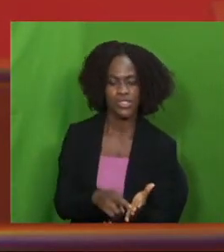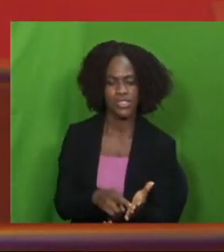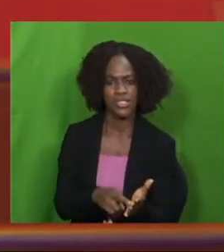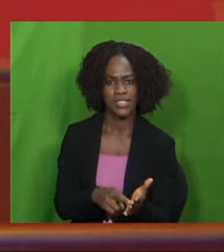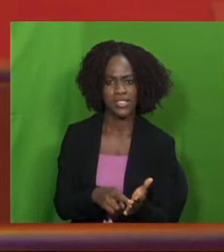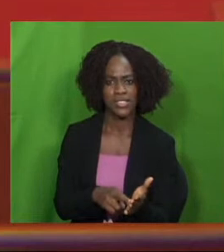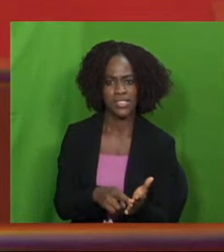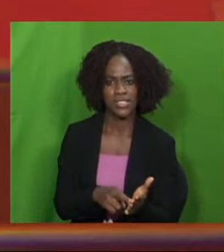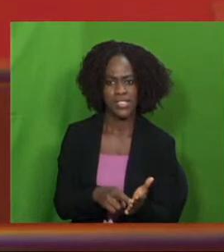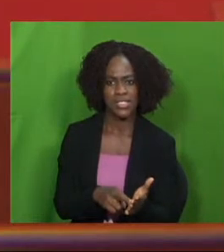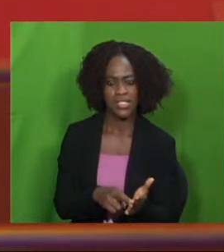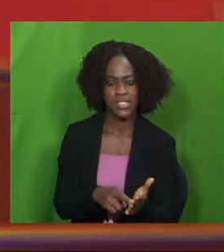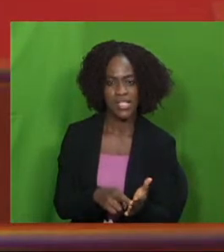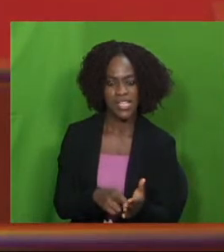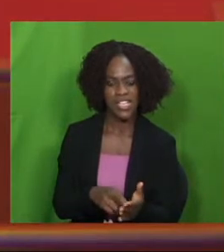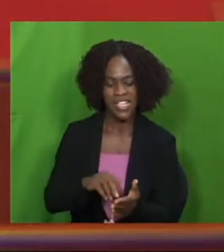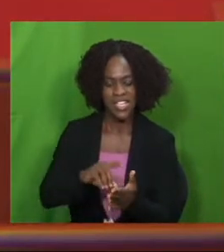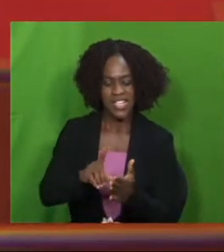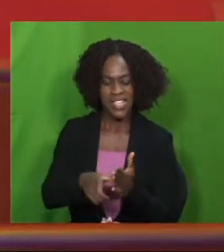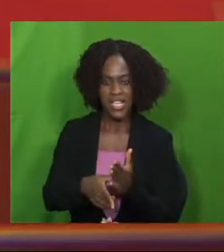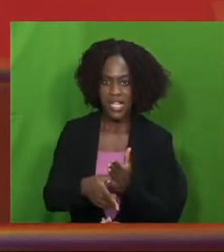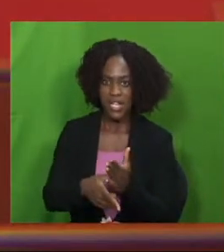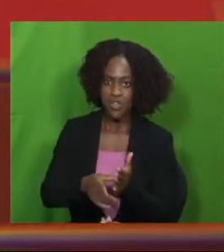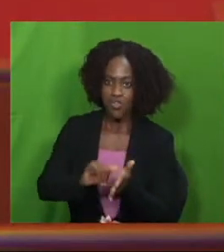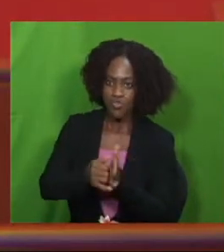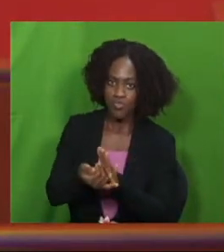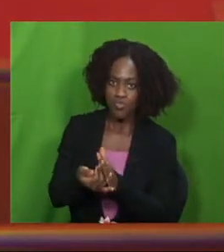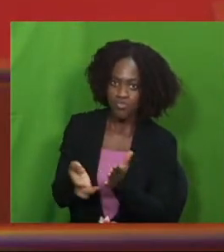in attendance, the member's name appears.